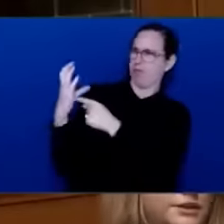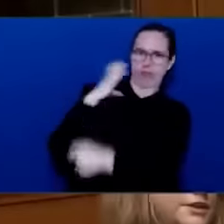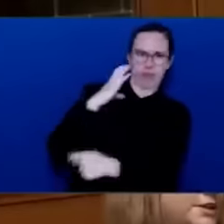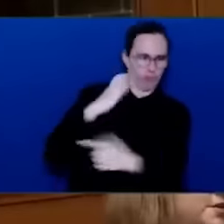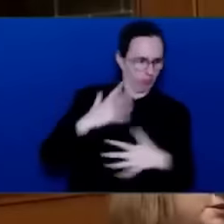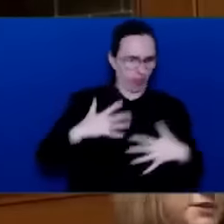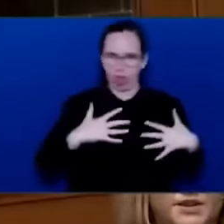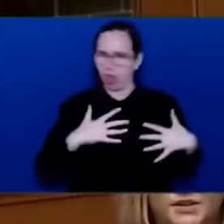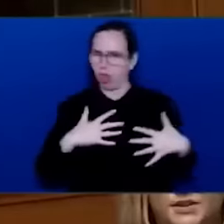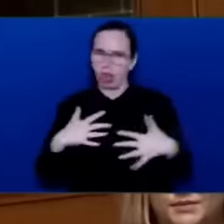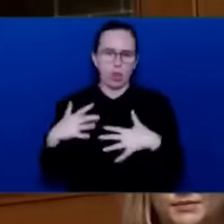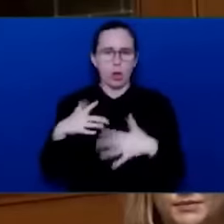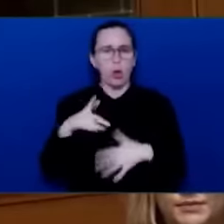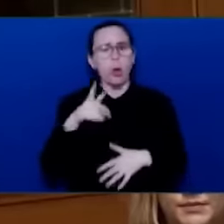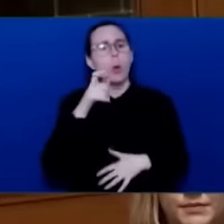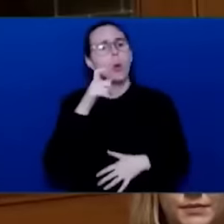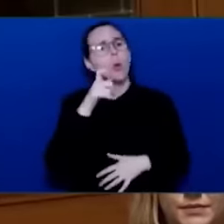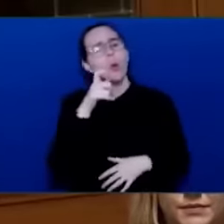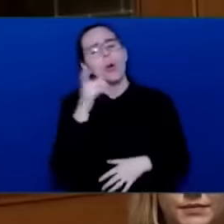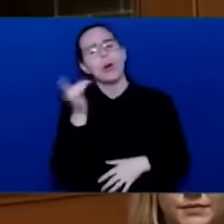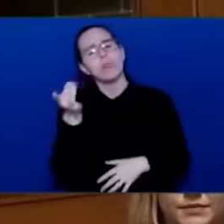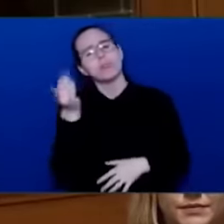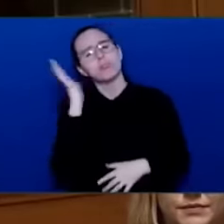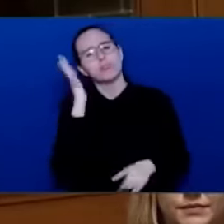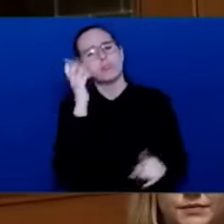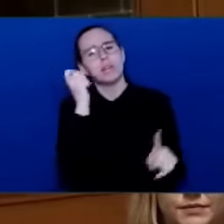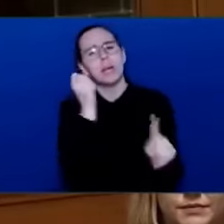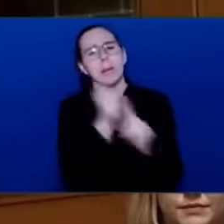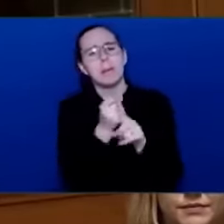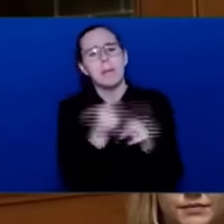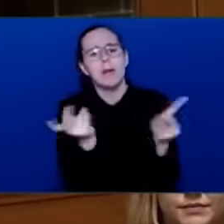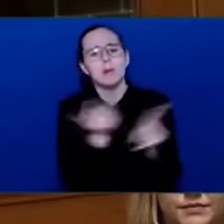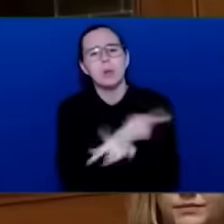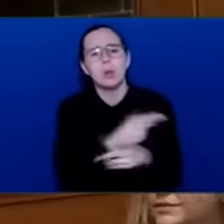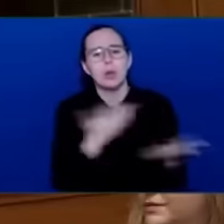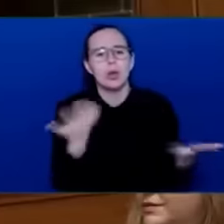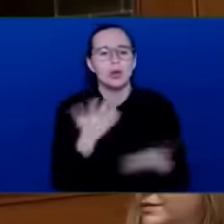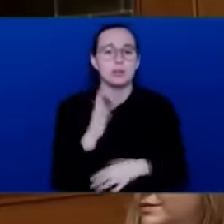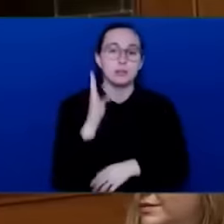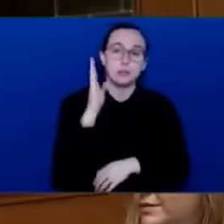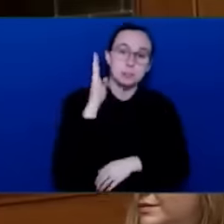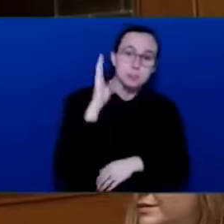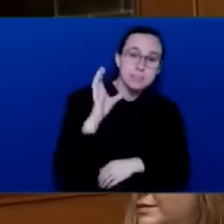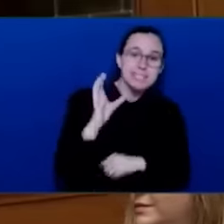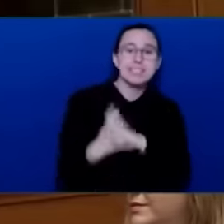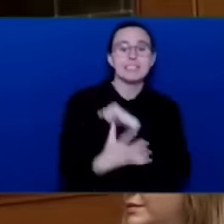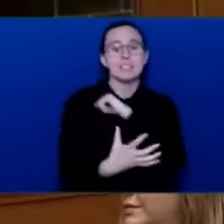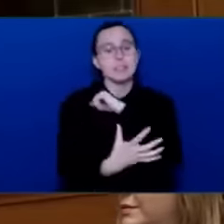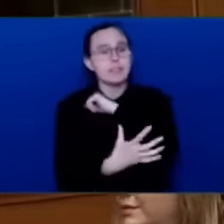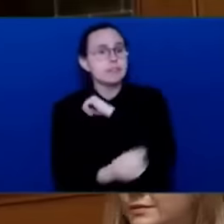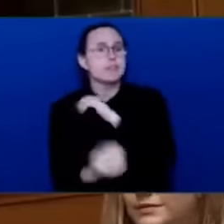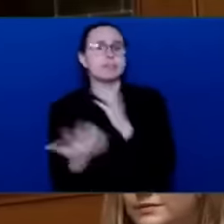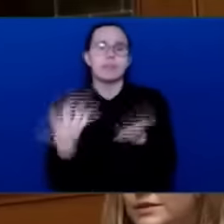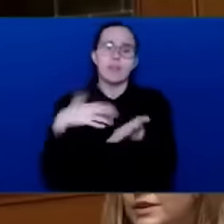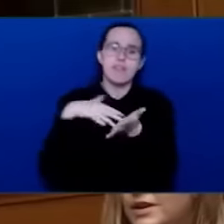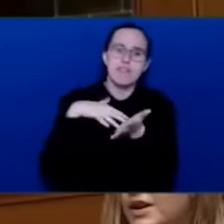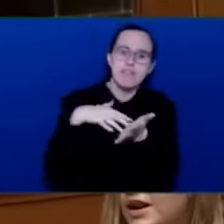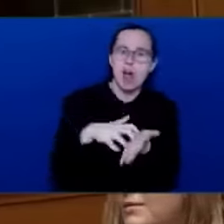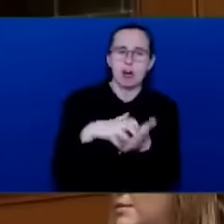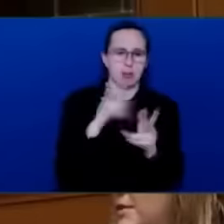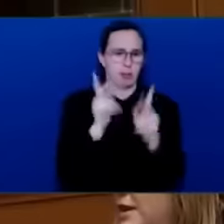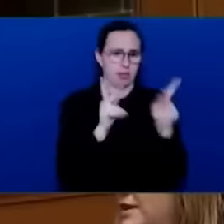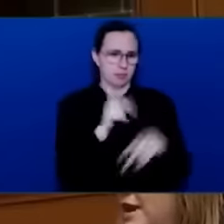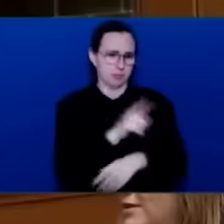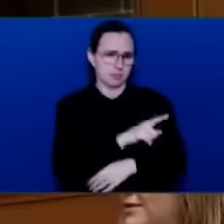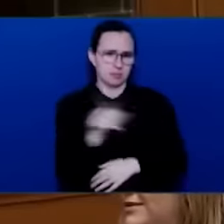Today, Mr. Speaker, British Columbia stands alone against all evidence as